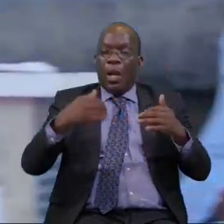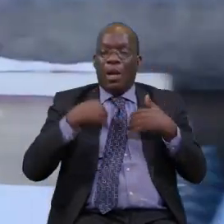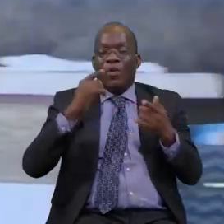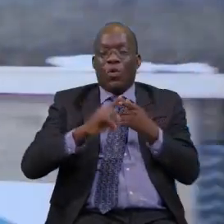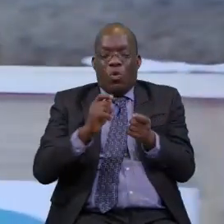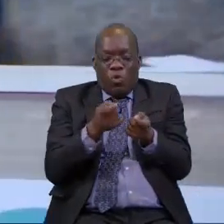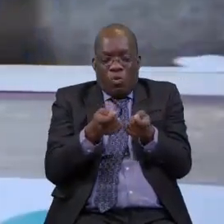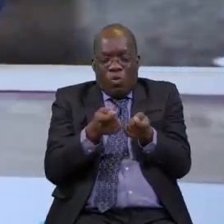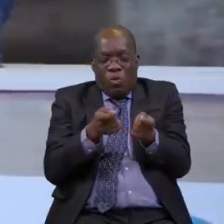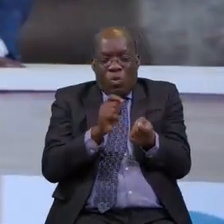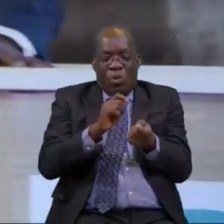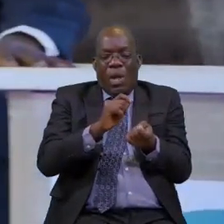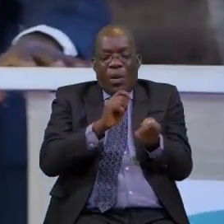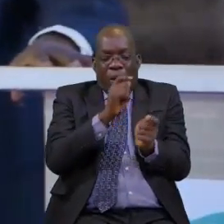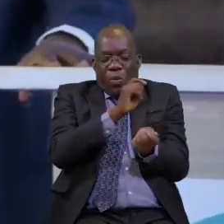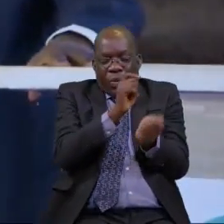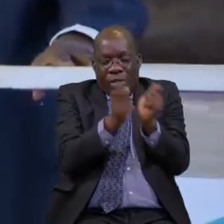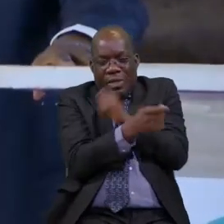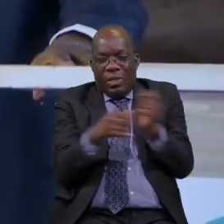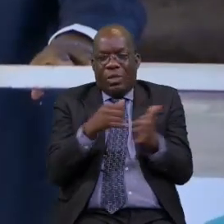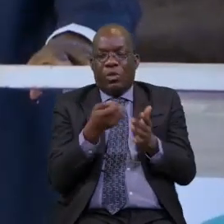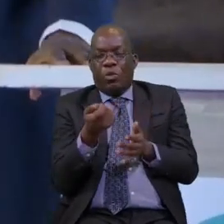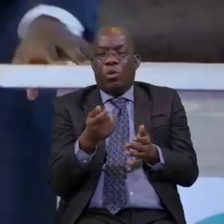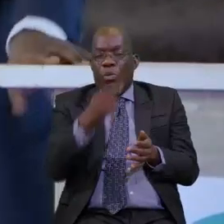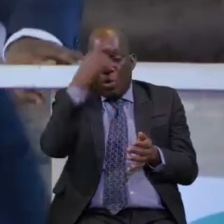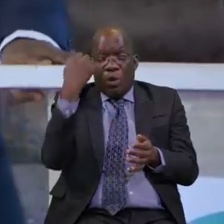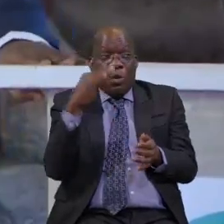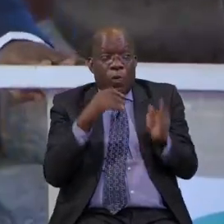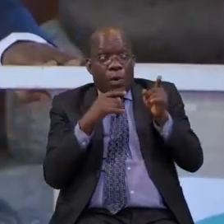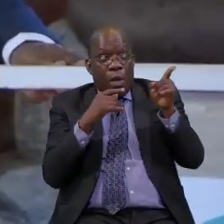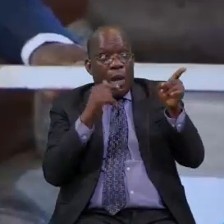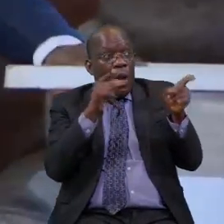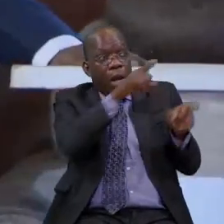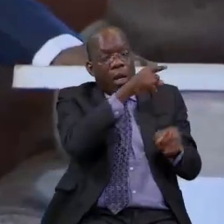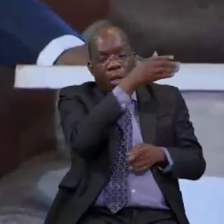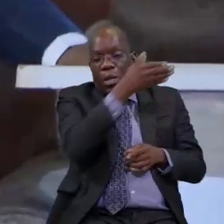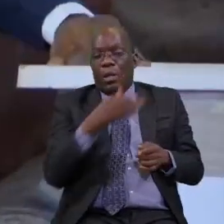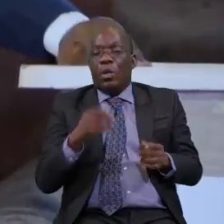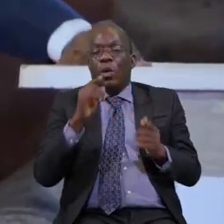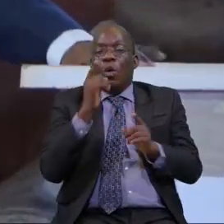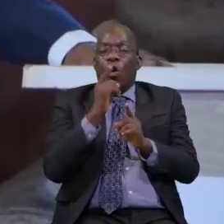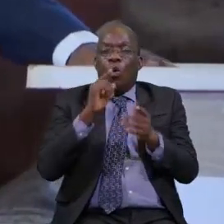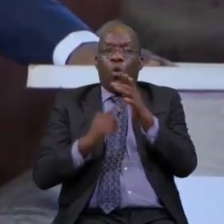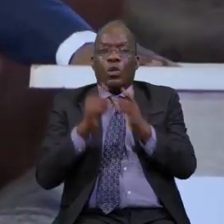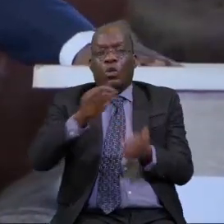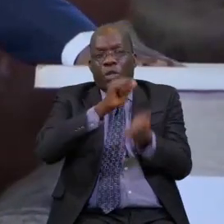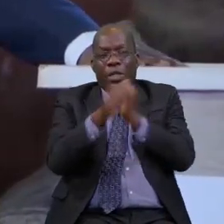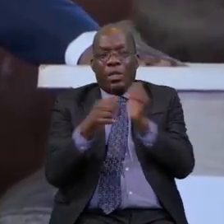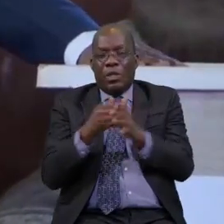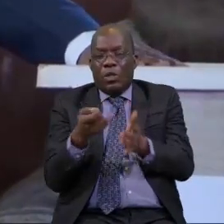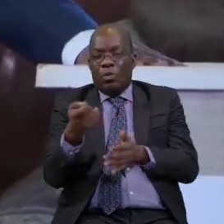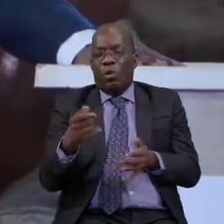to say because of her there. Once you tone it down, it's no more the